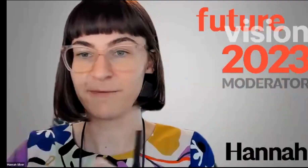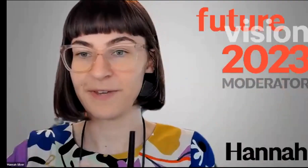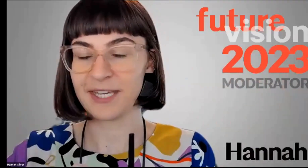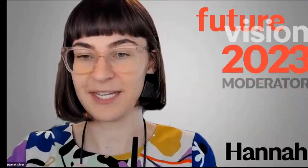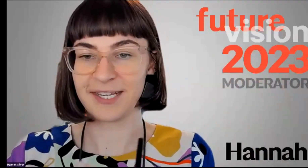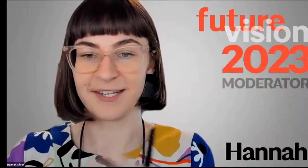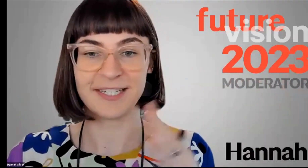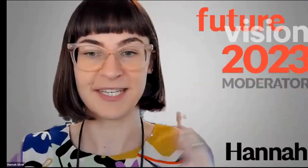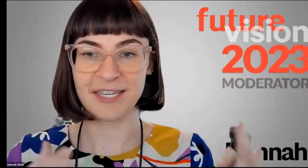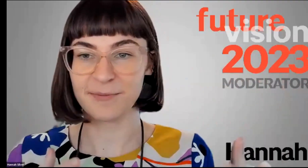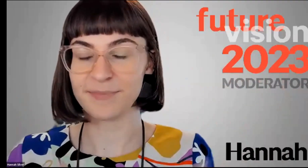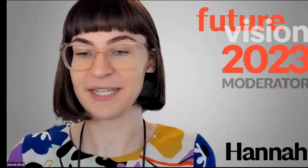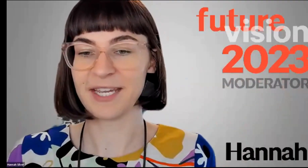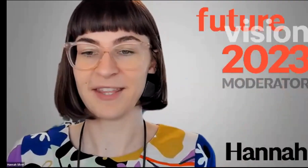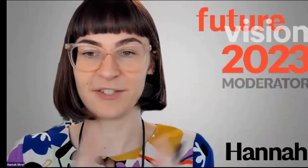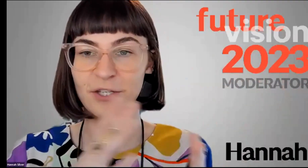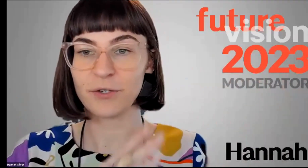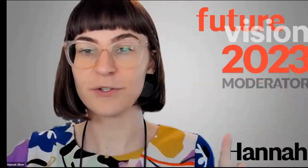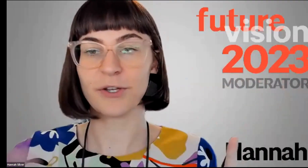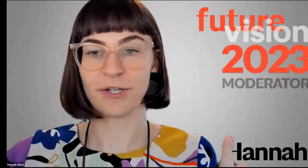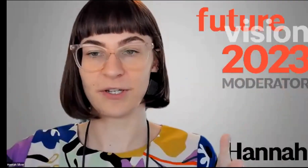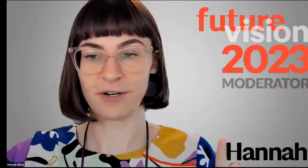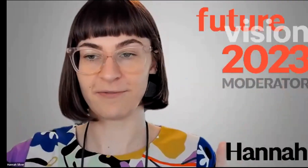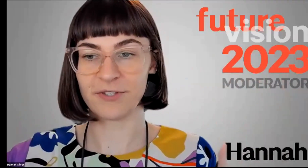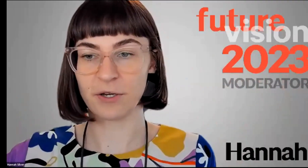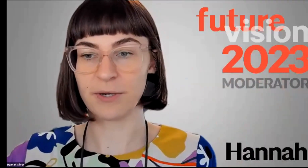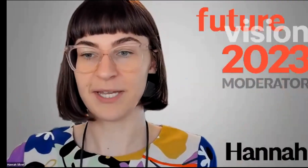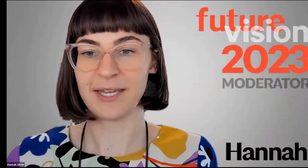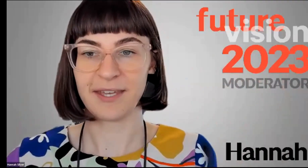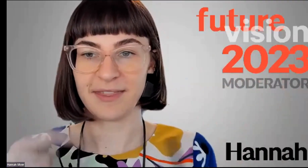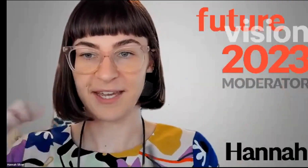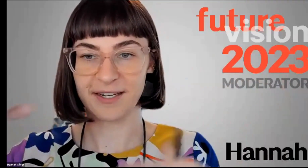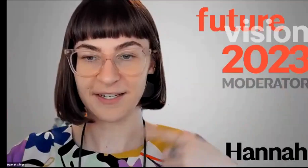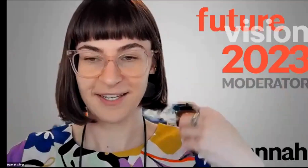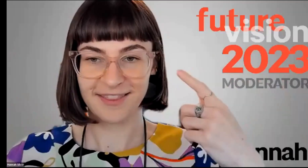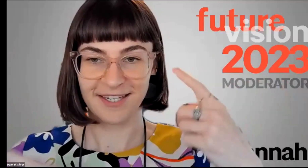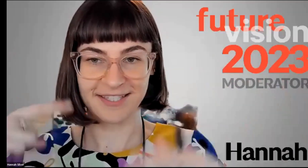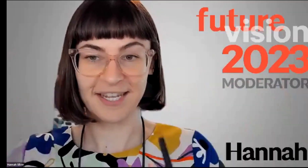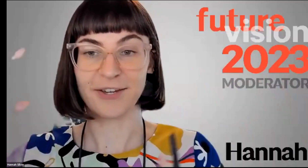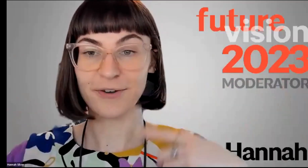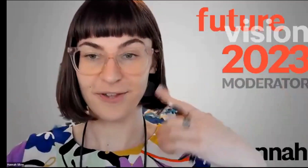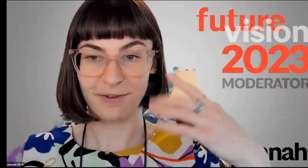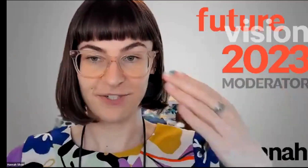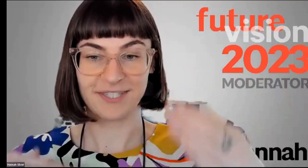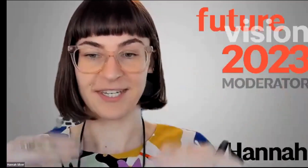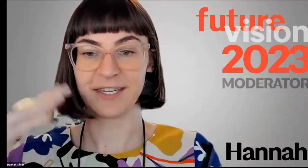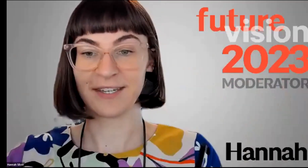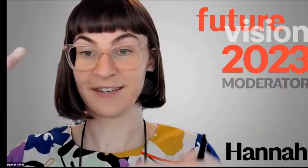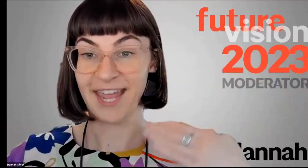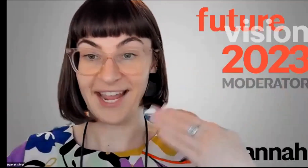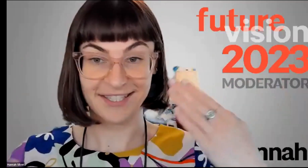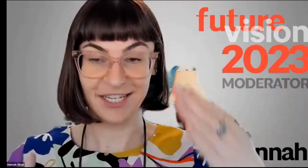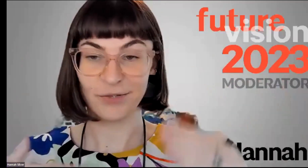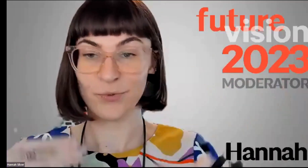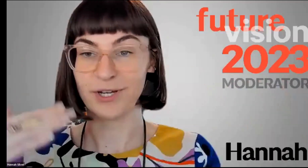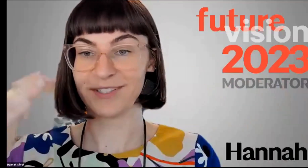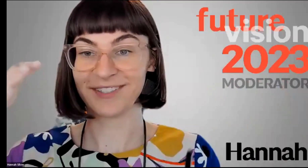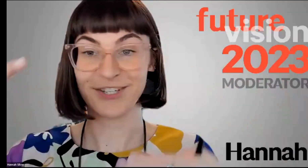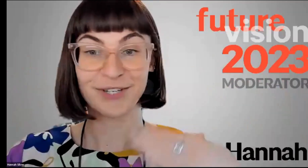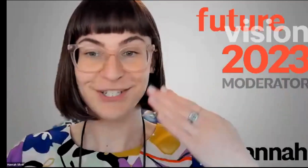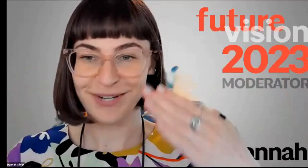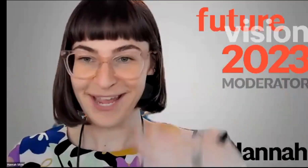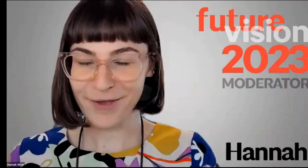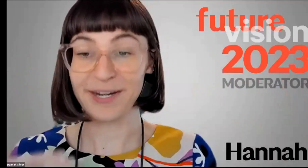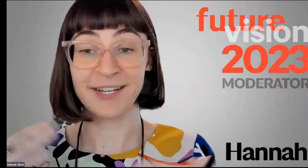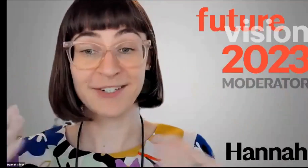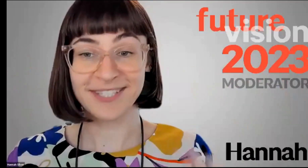out where you fit in on teams. There's a huge learning curve. So I think that cycle of just like asking what you